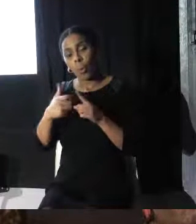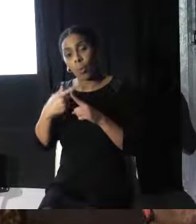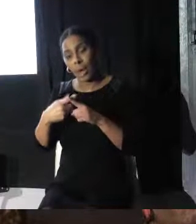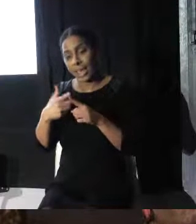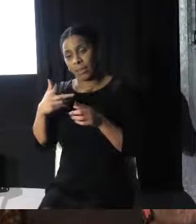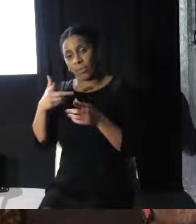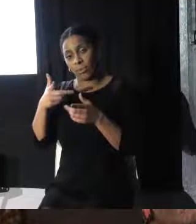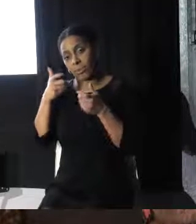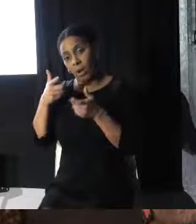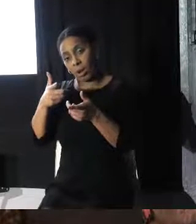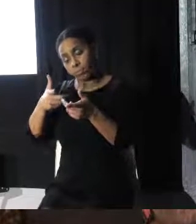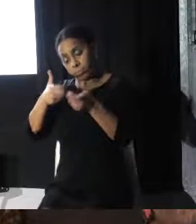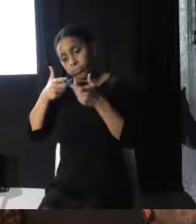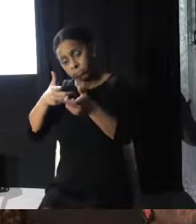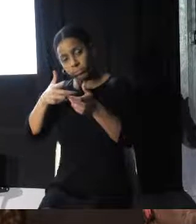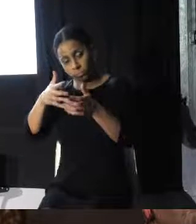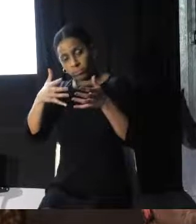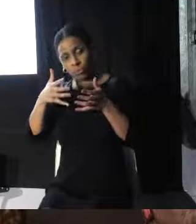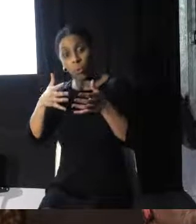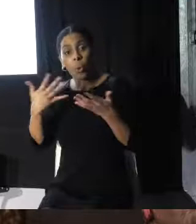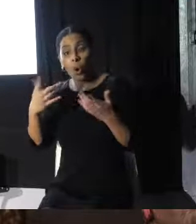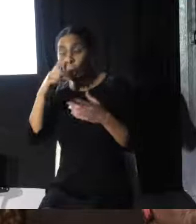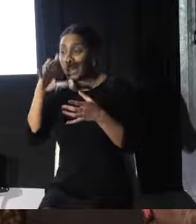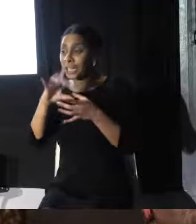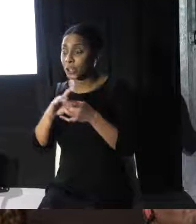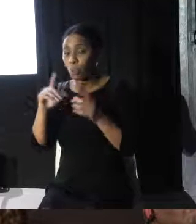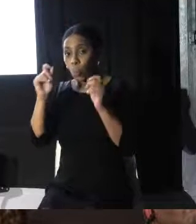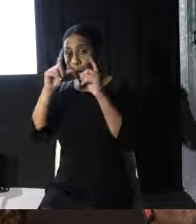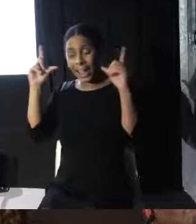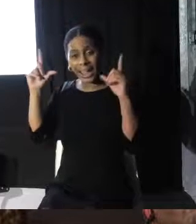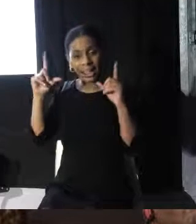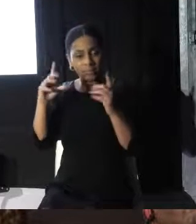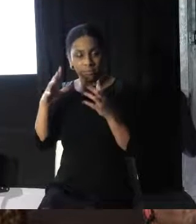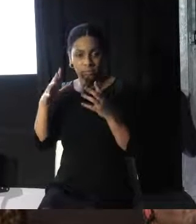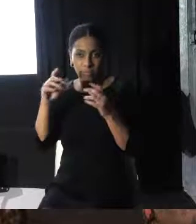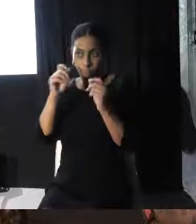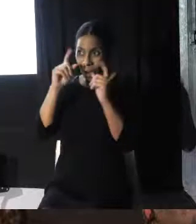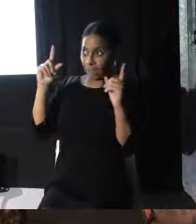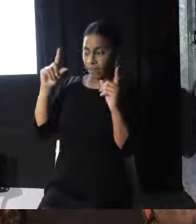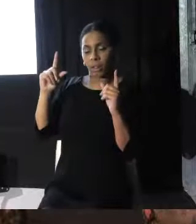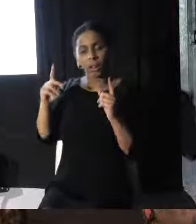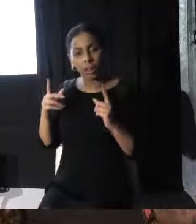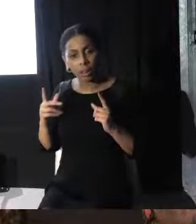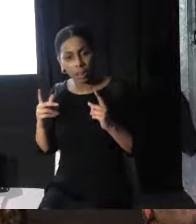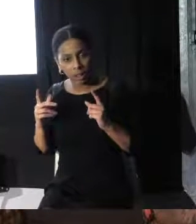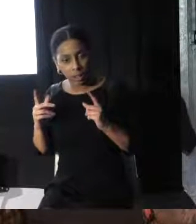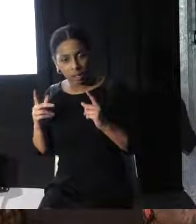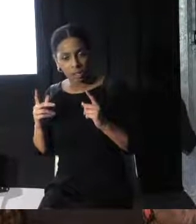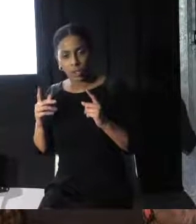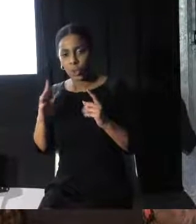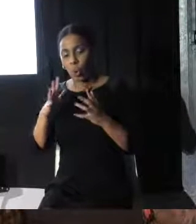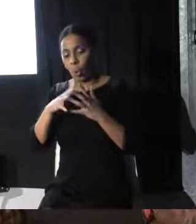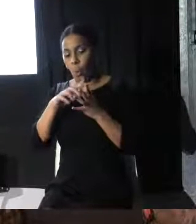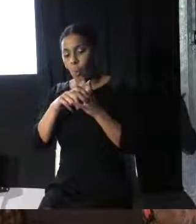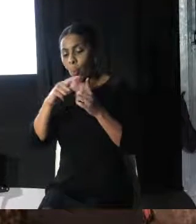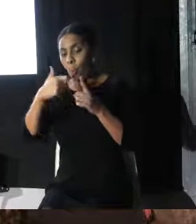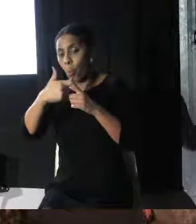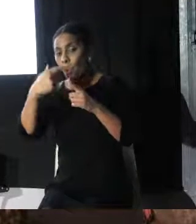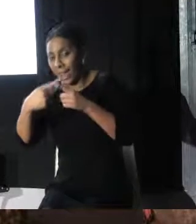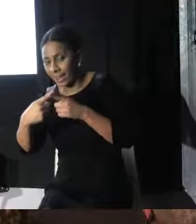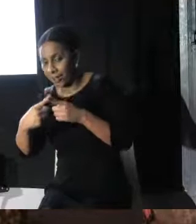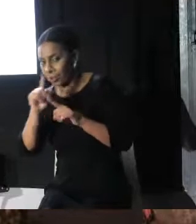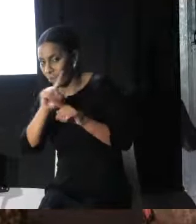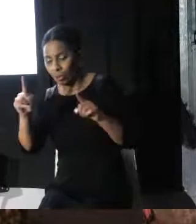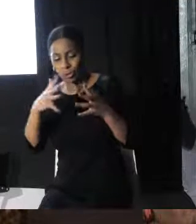gun, wake, the state of wakefulness or consciousness. So we're talking wake, not woke here, as you will